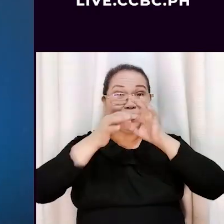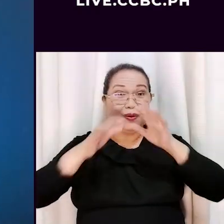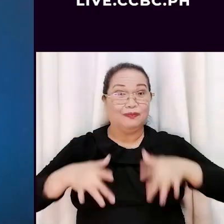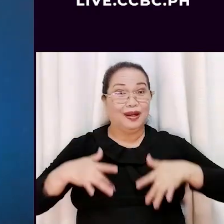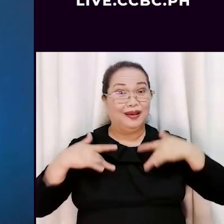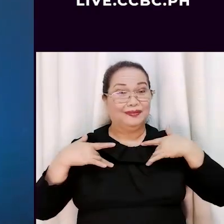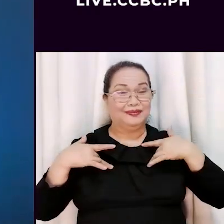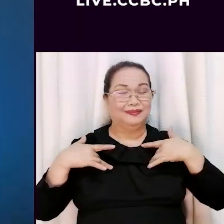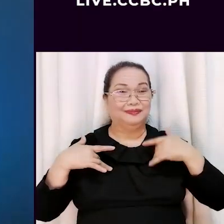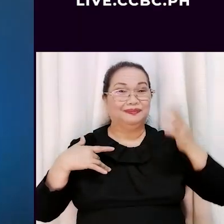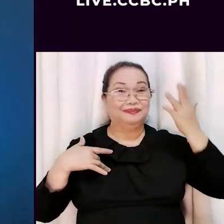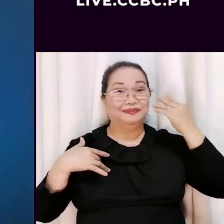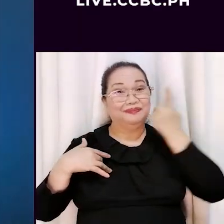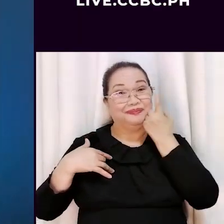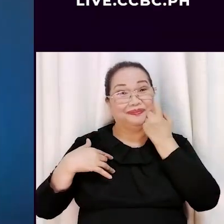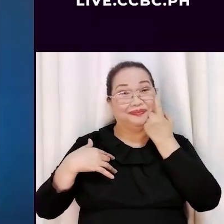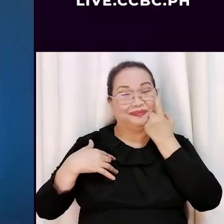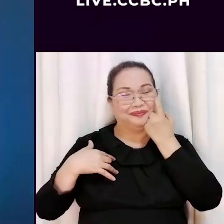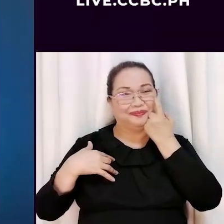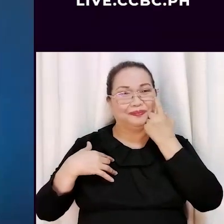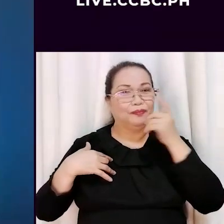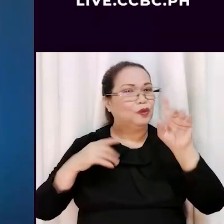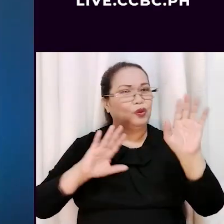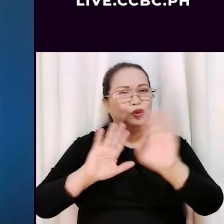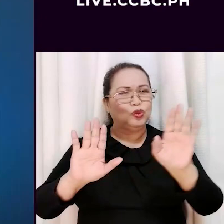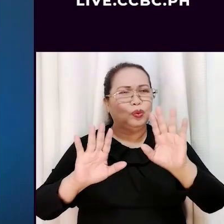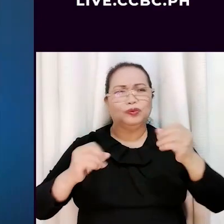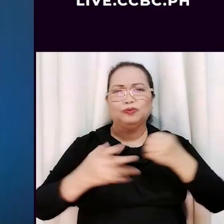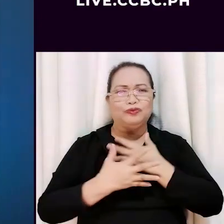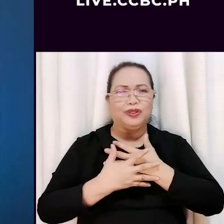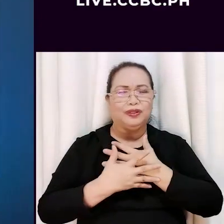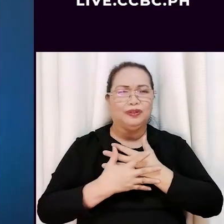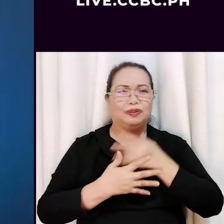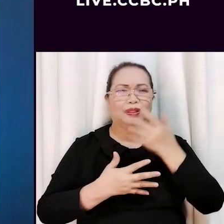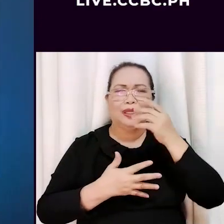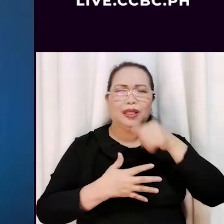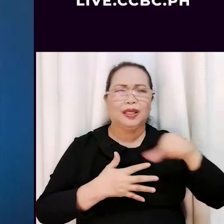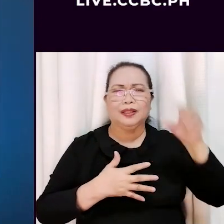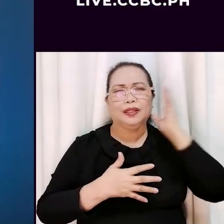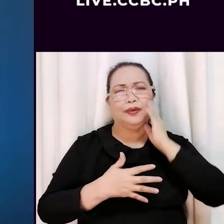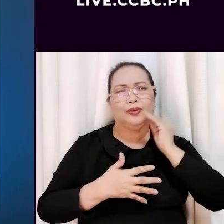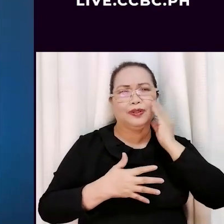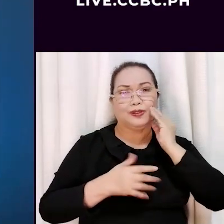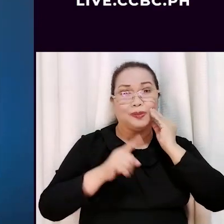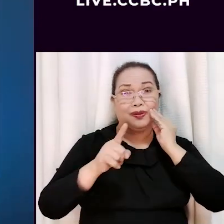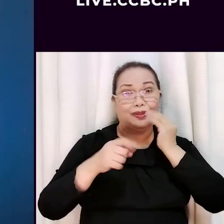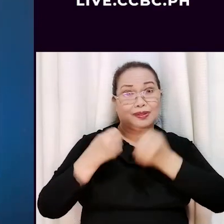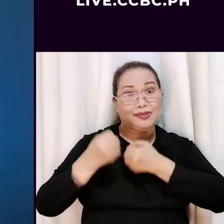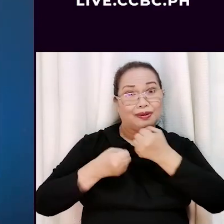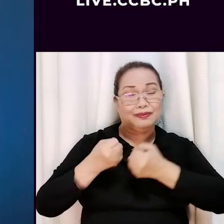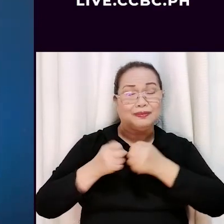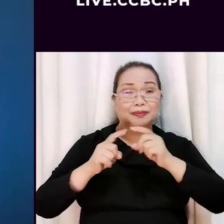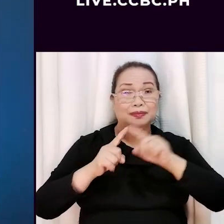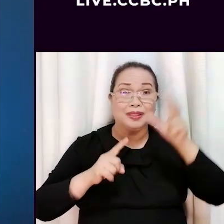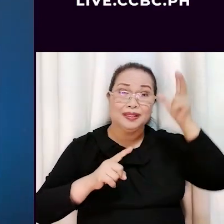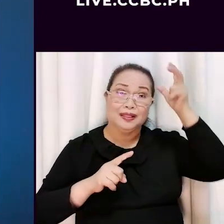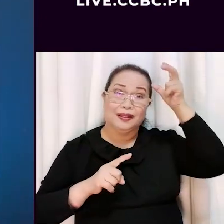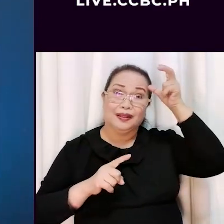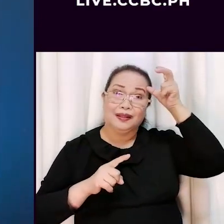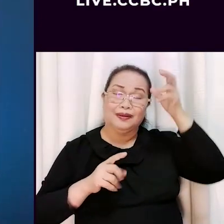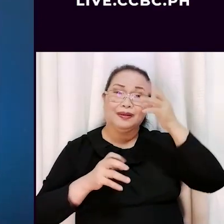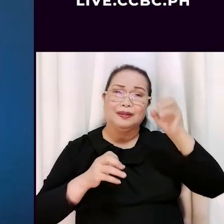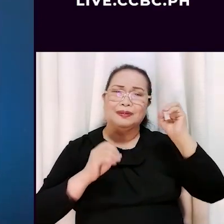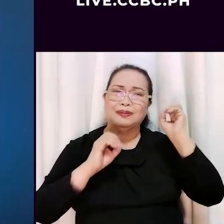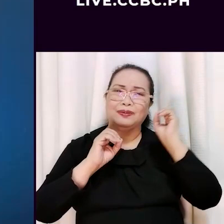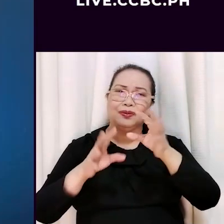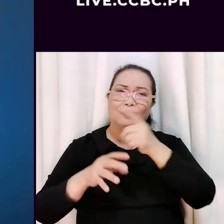read this a while back kanina. Let me read it again. Do not fear any of those things which you are about to suffer. Indeed, the devil is about to throw